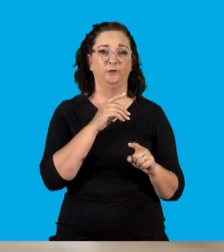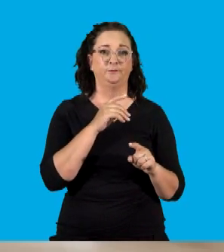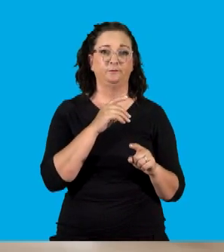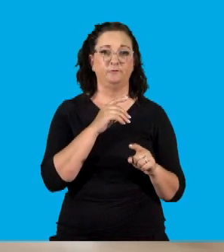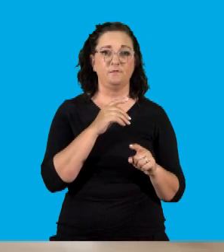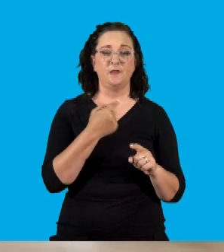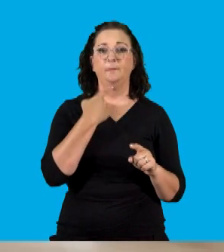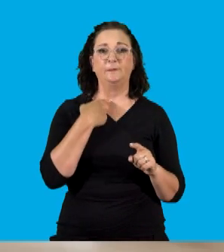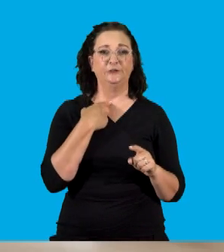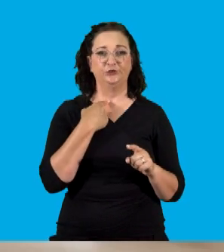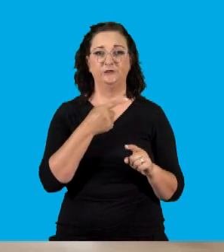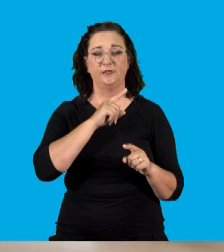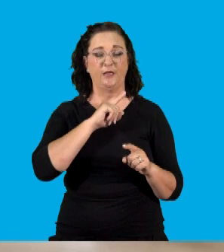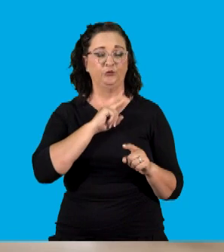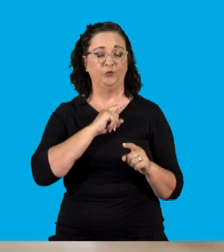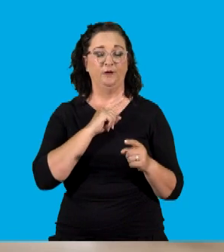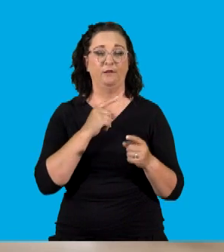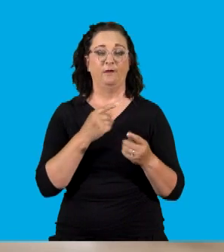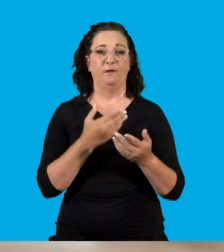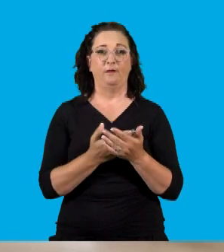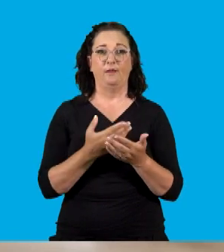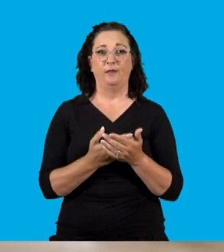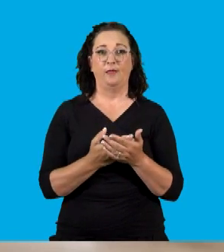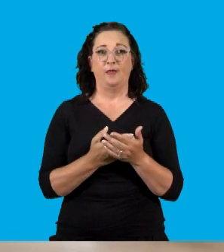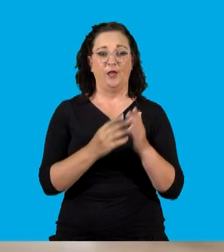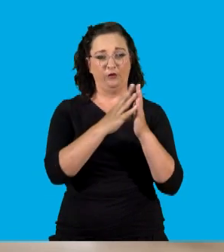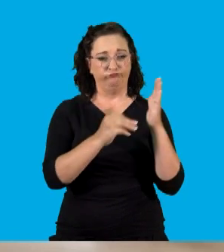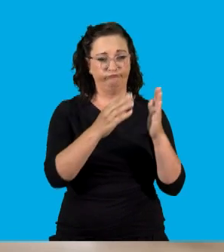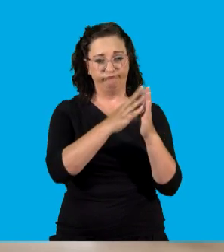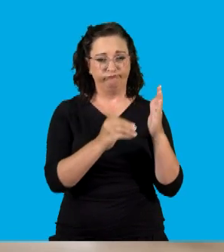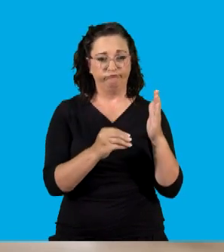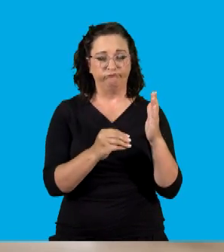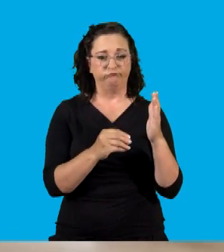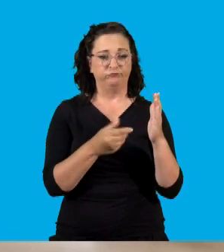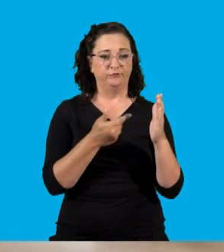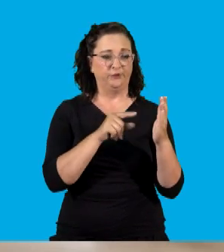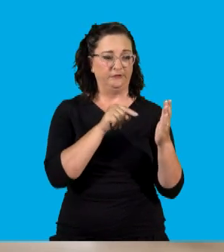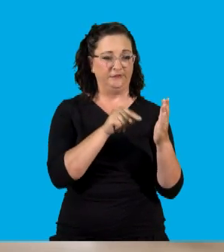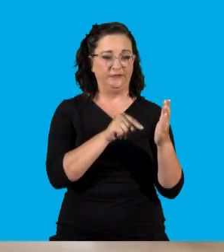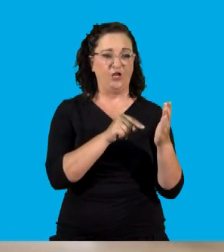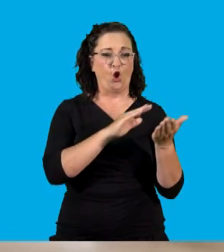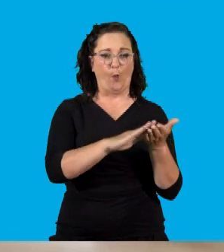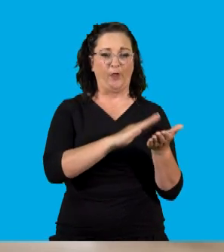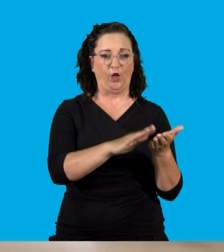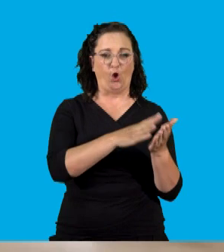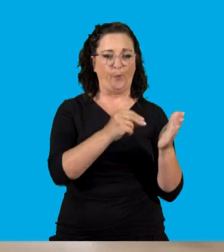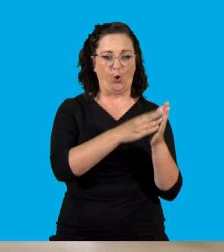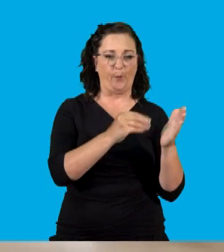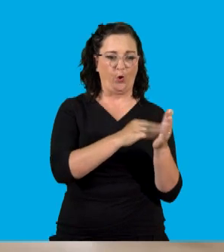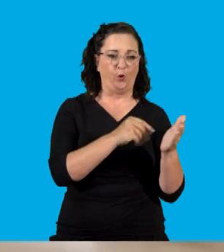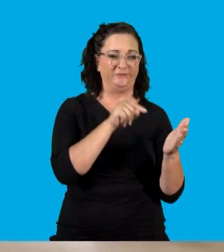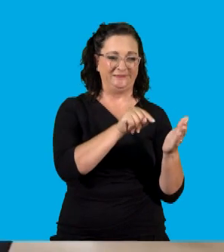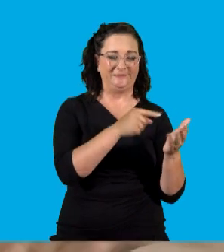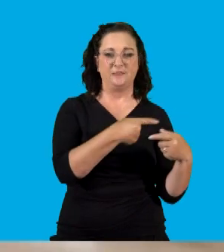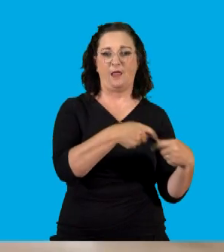recordings. So if there's a live performance and then you decide to record, after recording then you decide to do it, to duplicate, make copies and